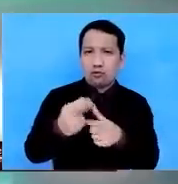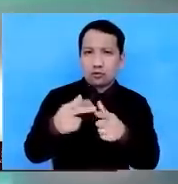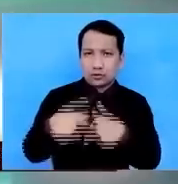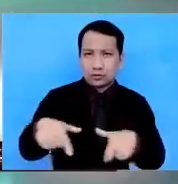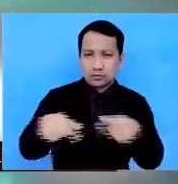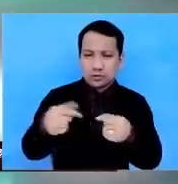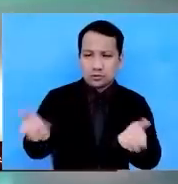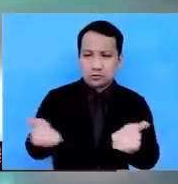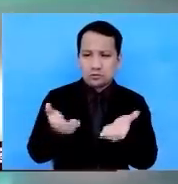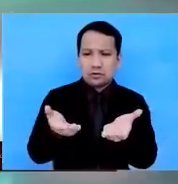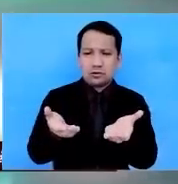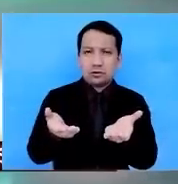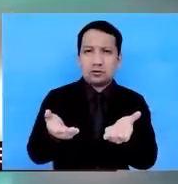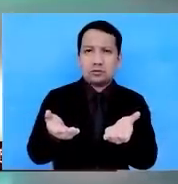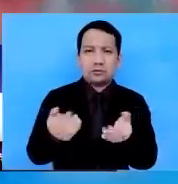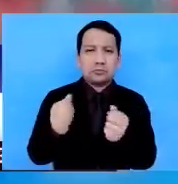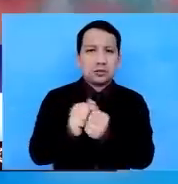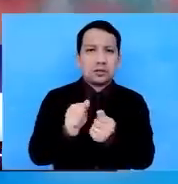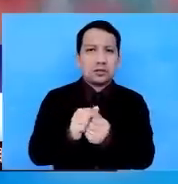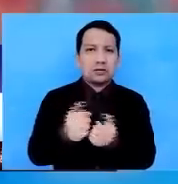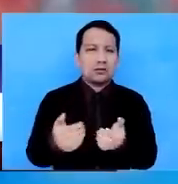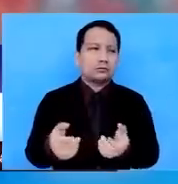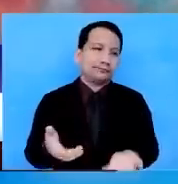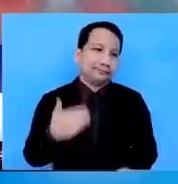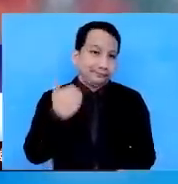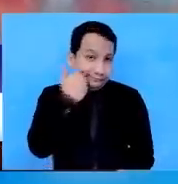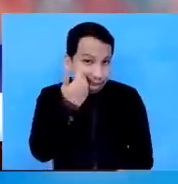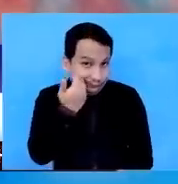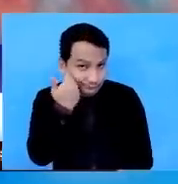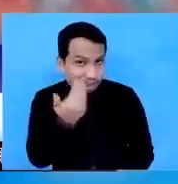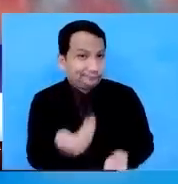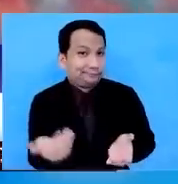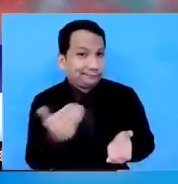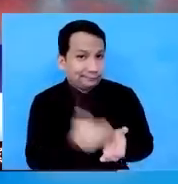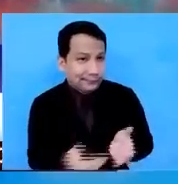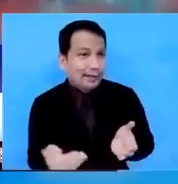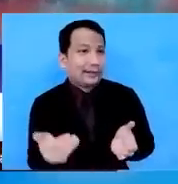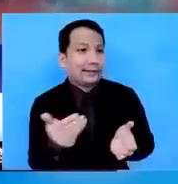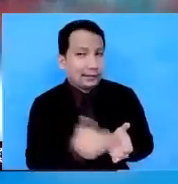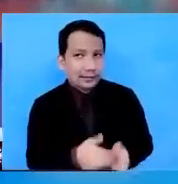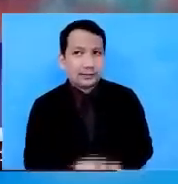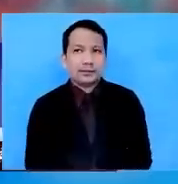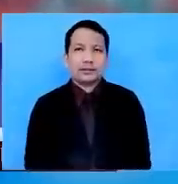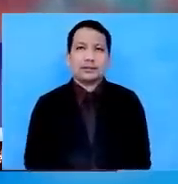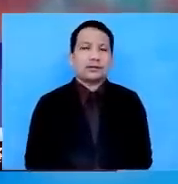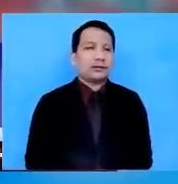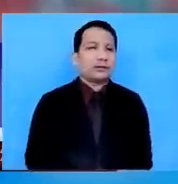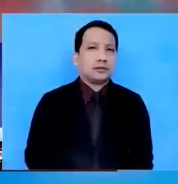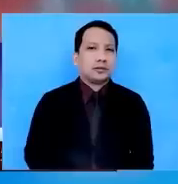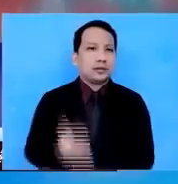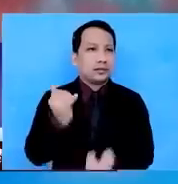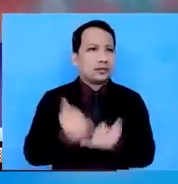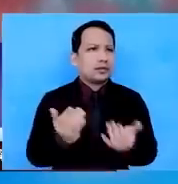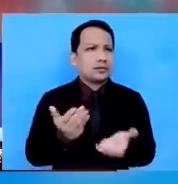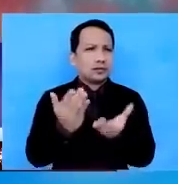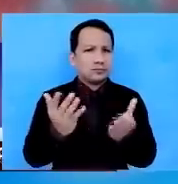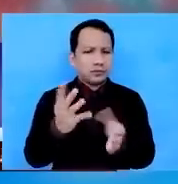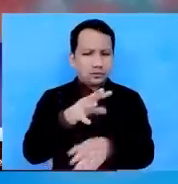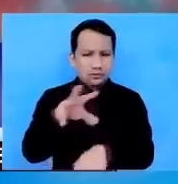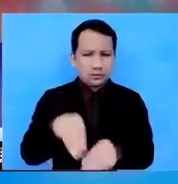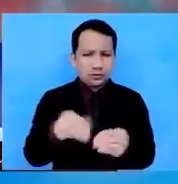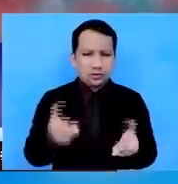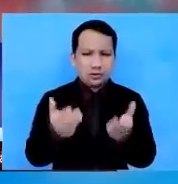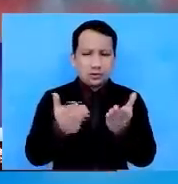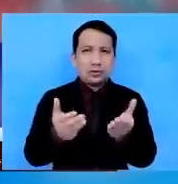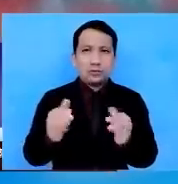Hindi pa nakakahiya na paulit-ulit na lang yan. So again, last year I proposed joint patrols. Again,